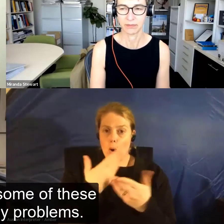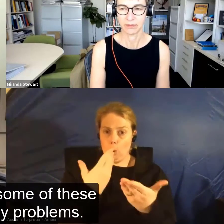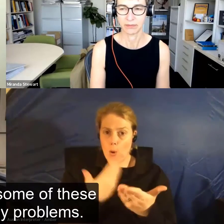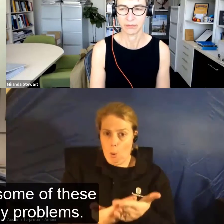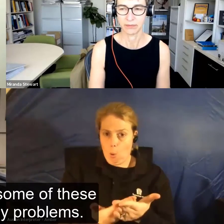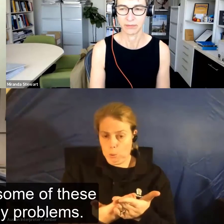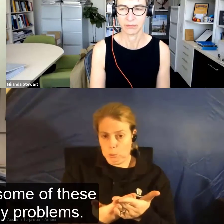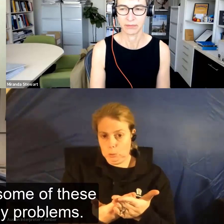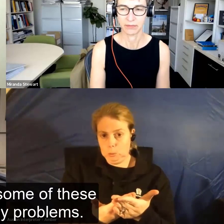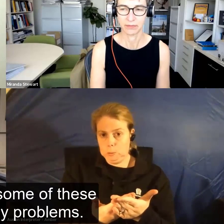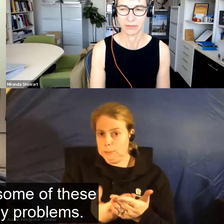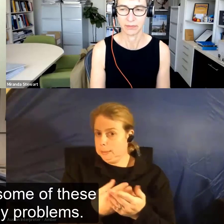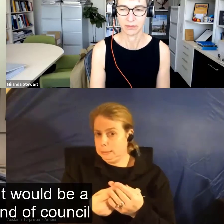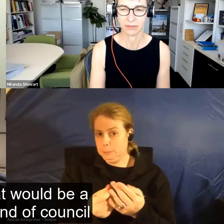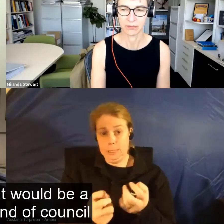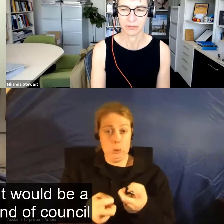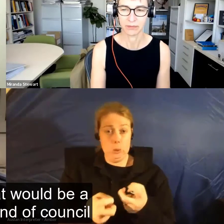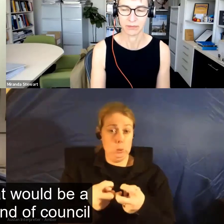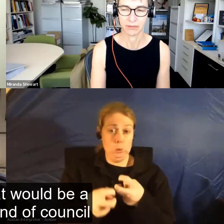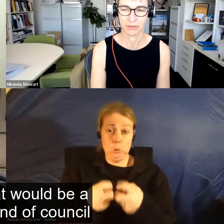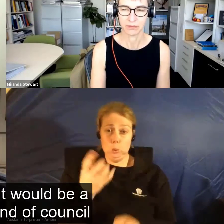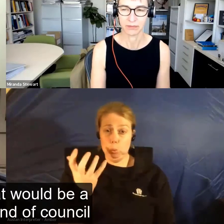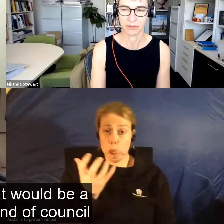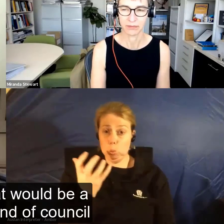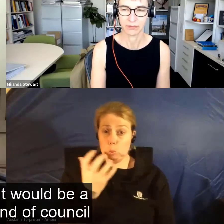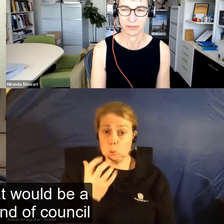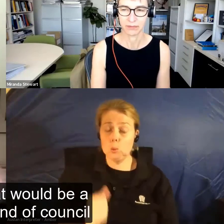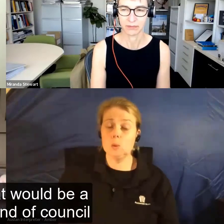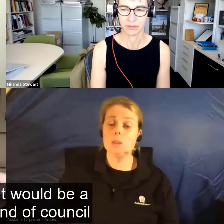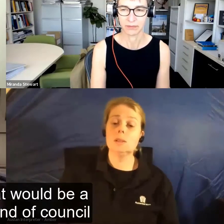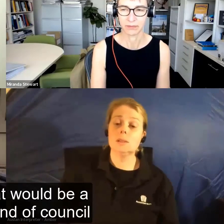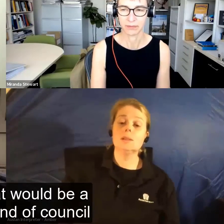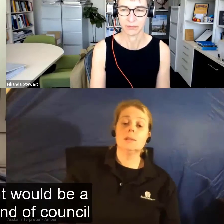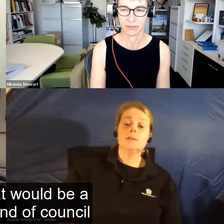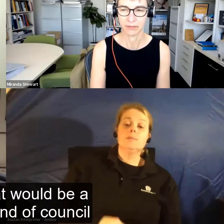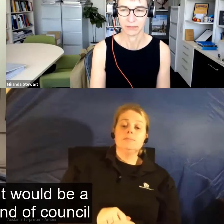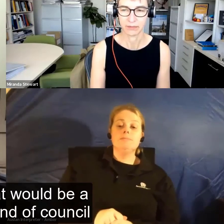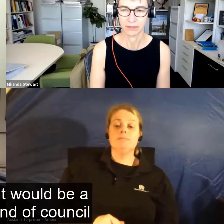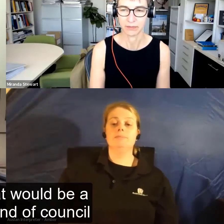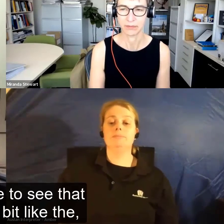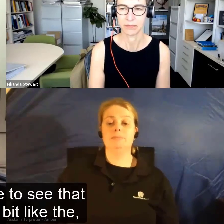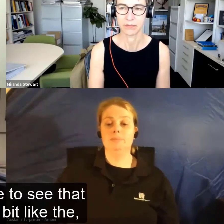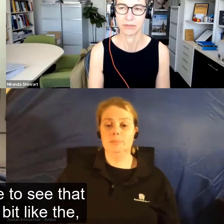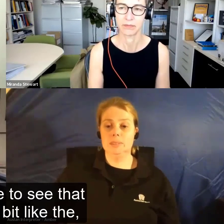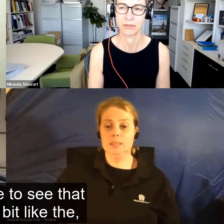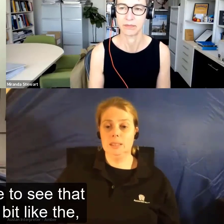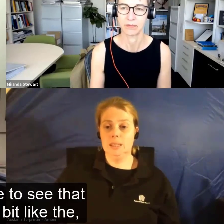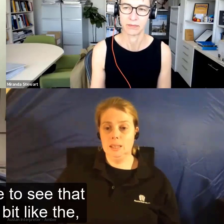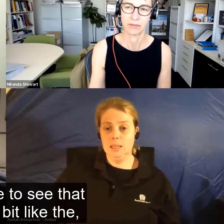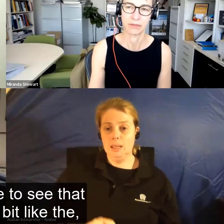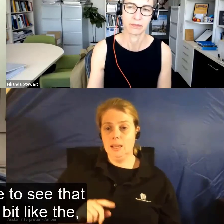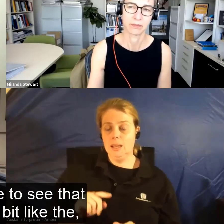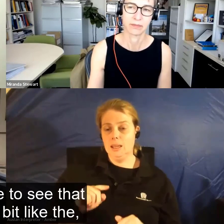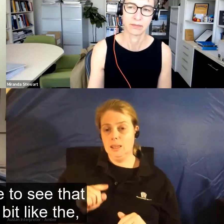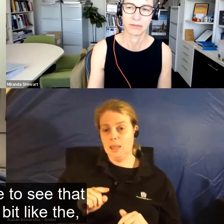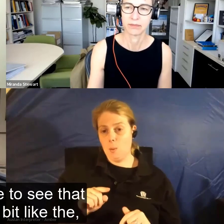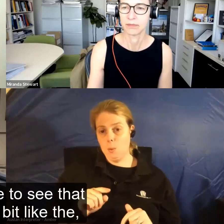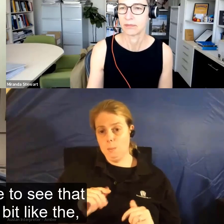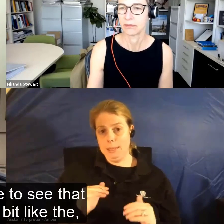very thorny problems. And so that would be a standing kind of council that I'd like to see,